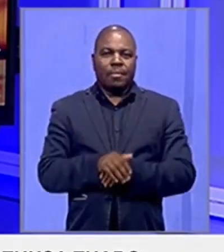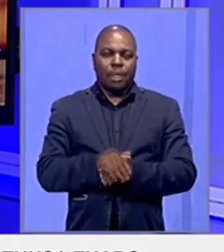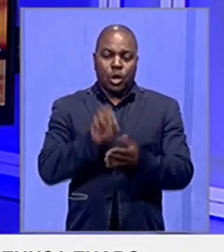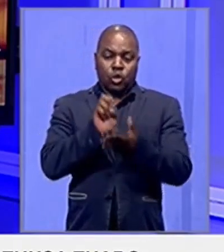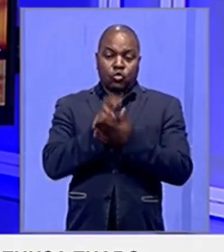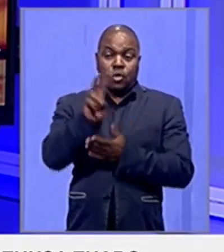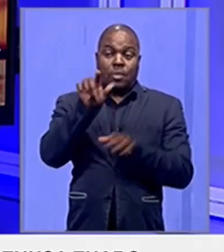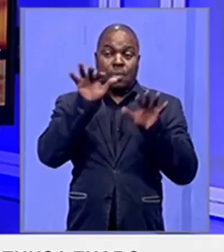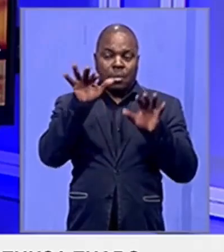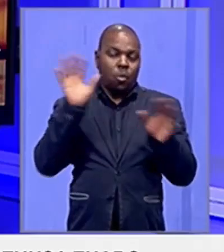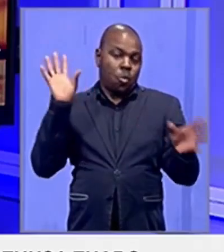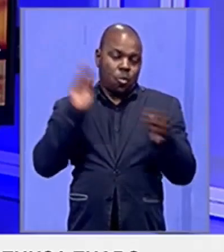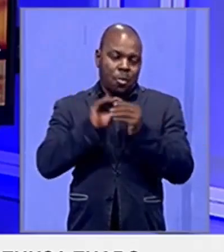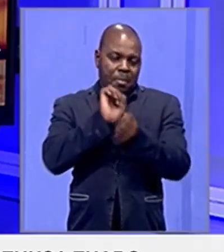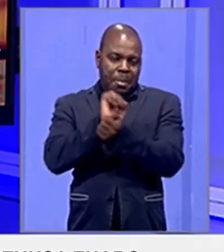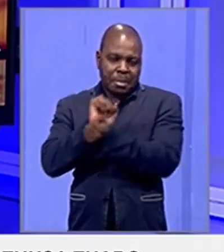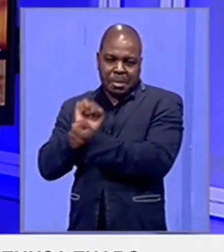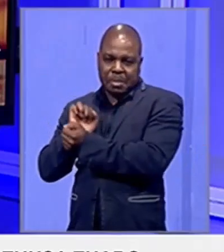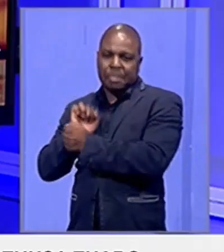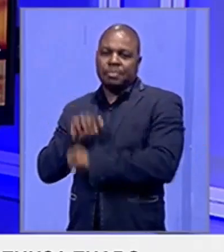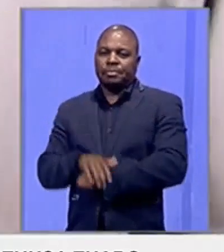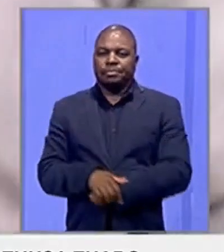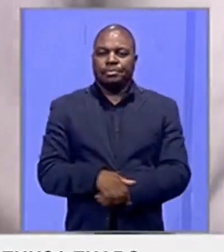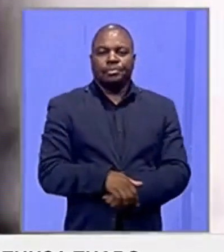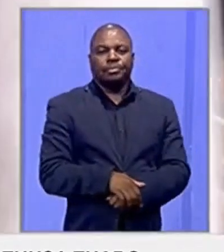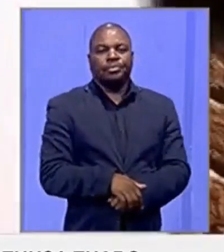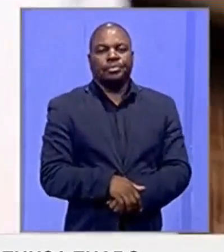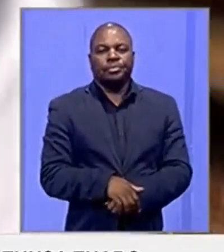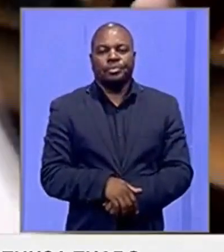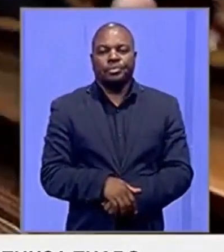12 ba seng ba tshwerwe nyeweng ena.